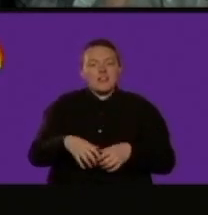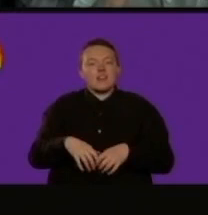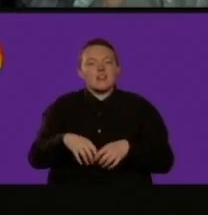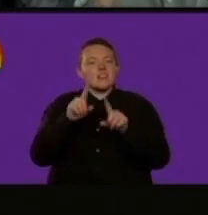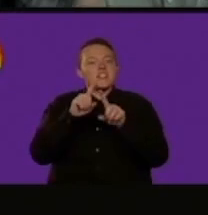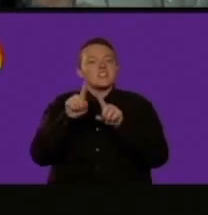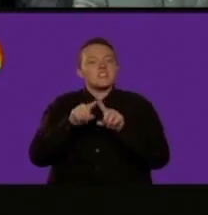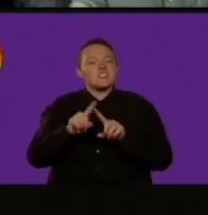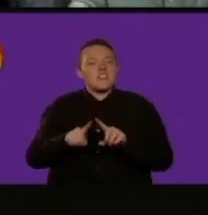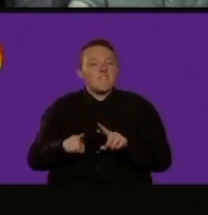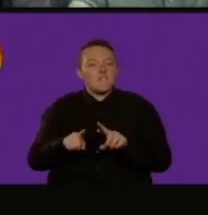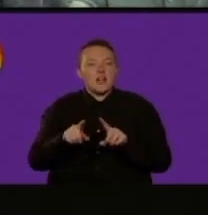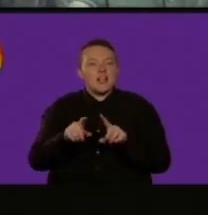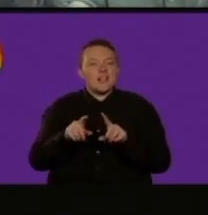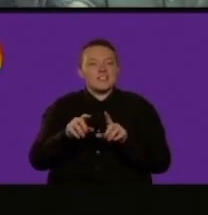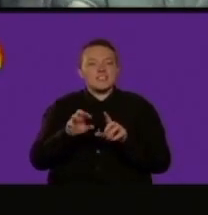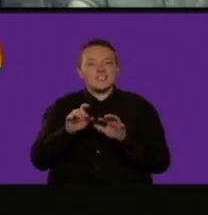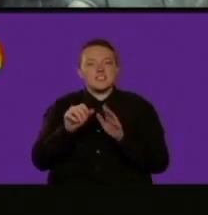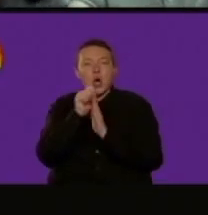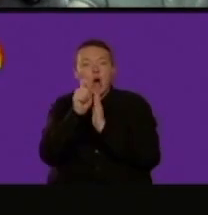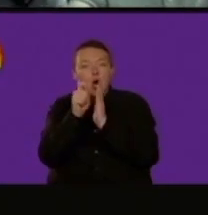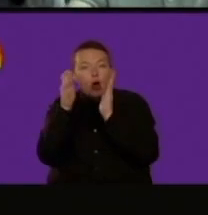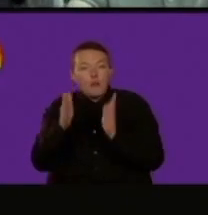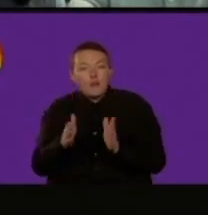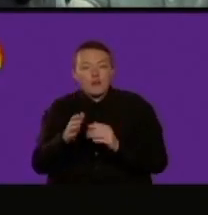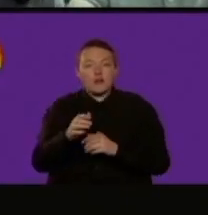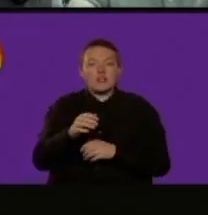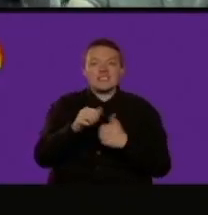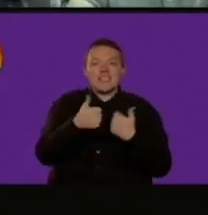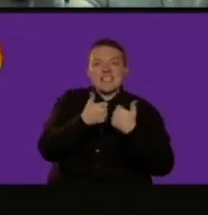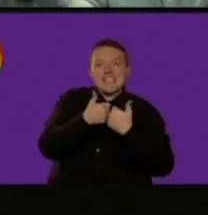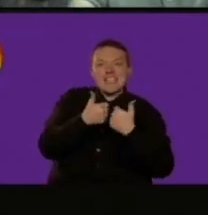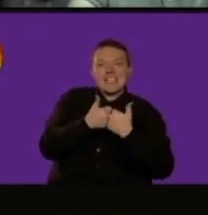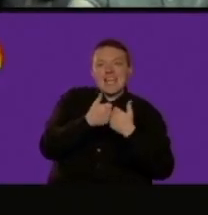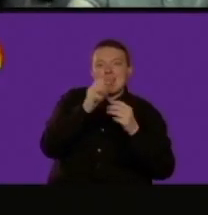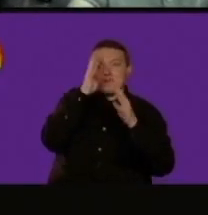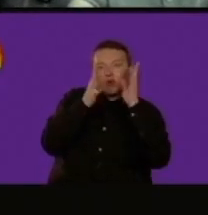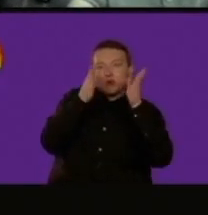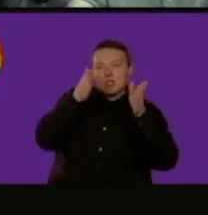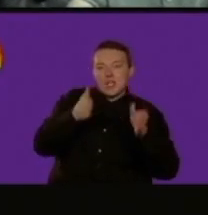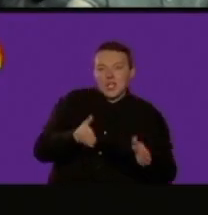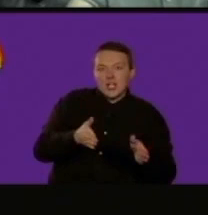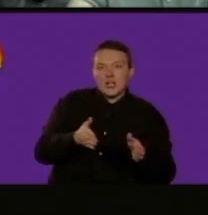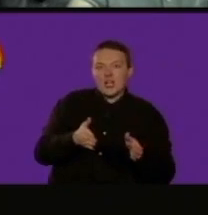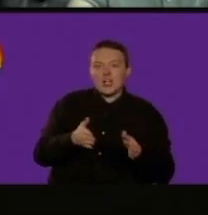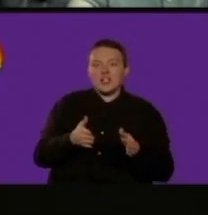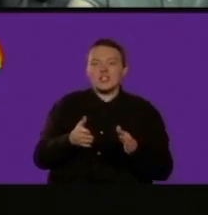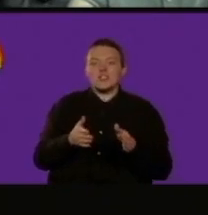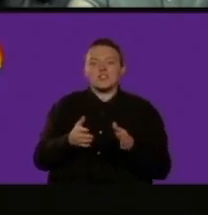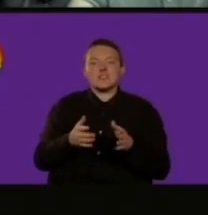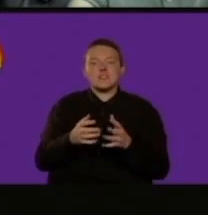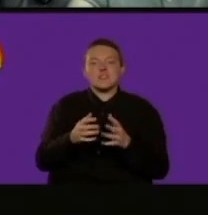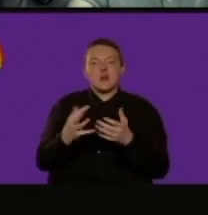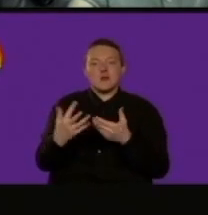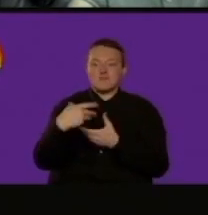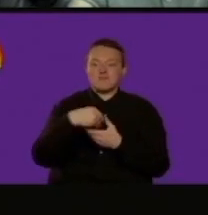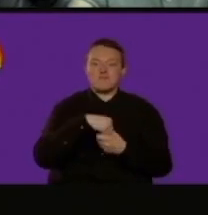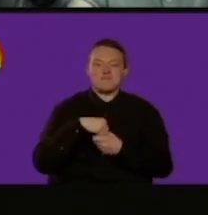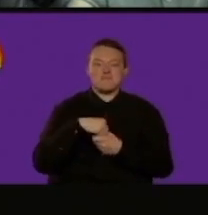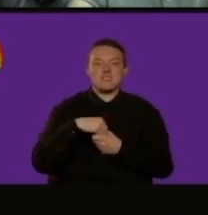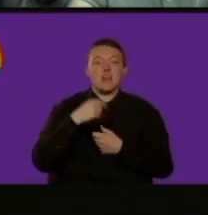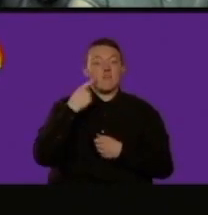already explained, the idea behind this project where children of different countries collaborate to create a digital story. What we see on the